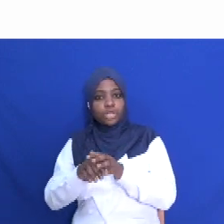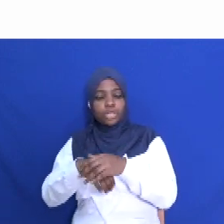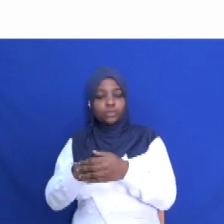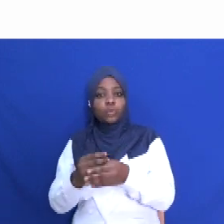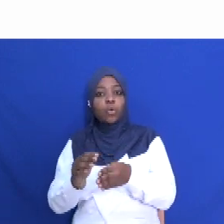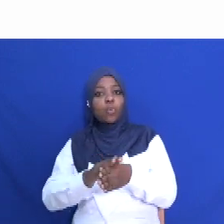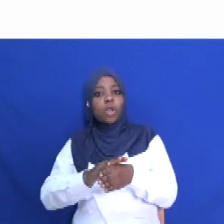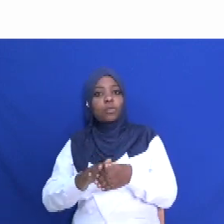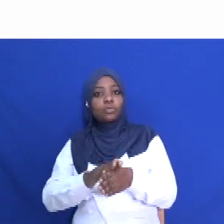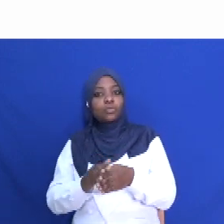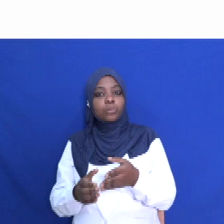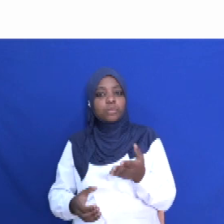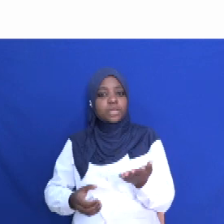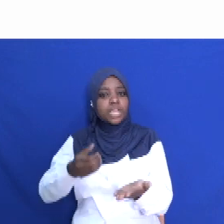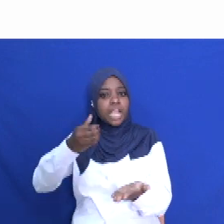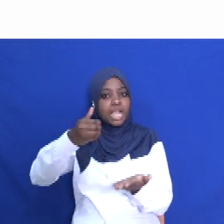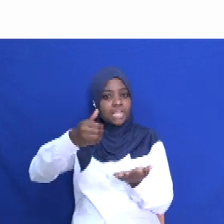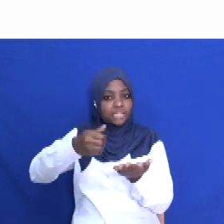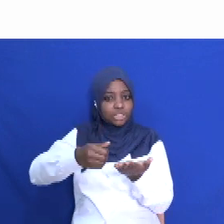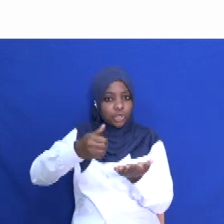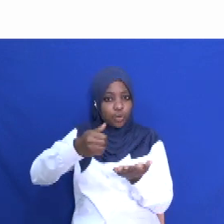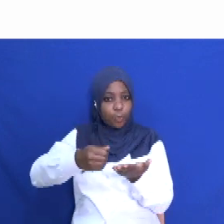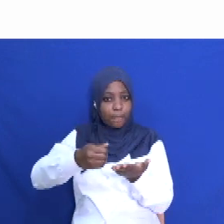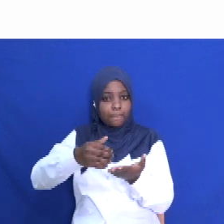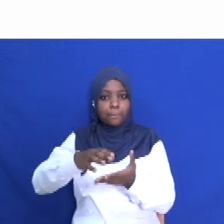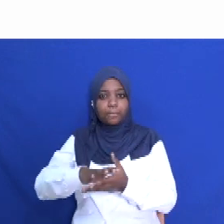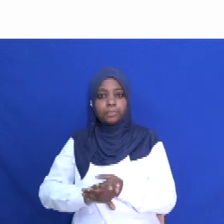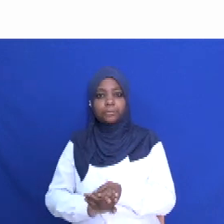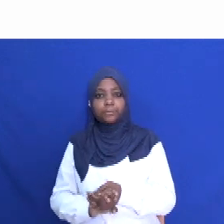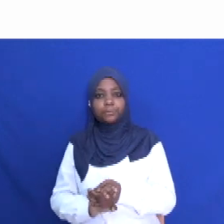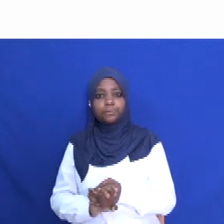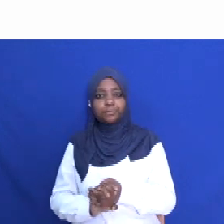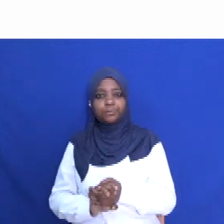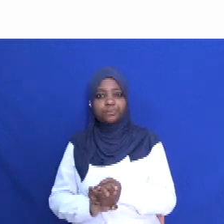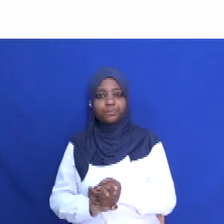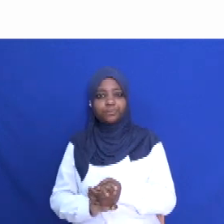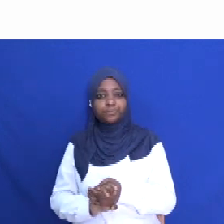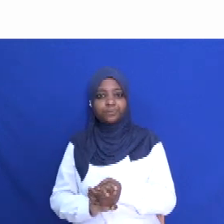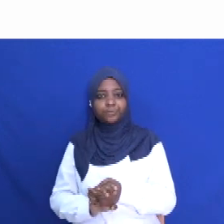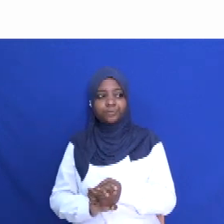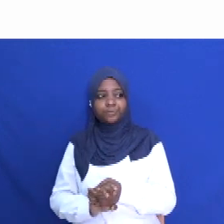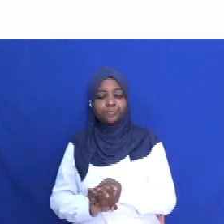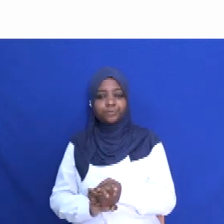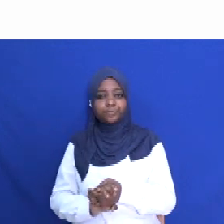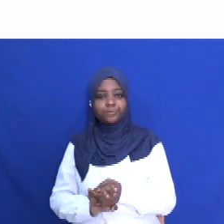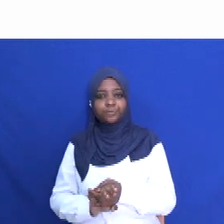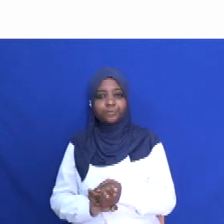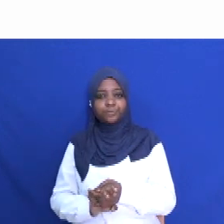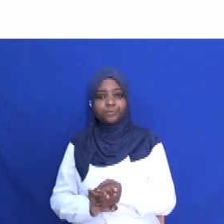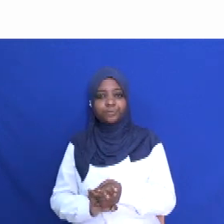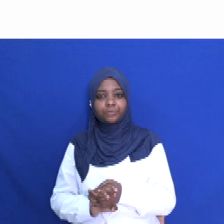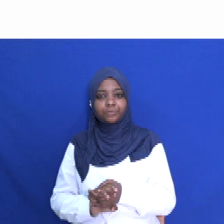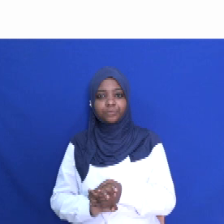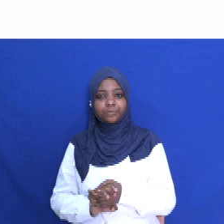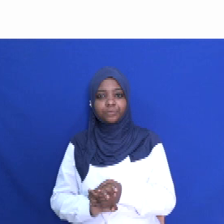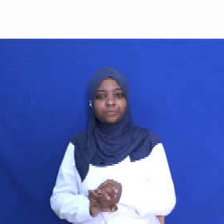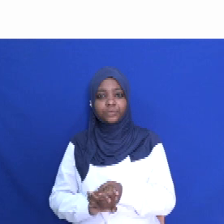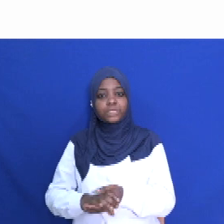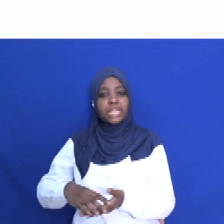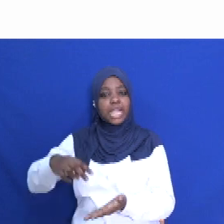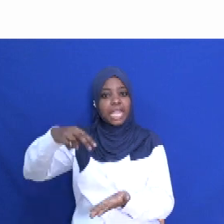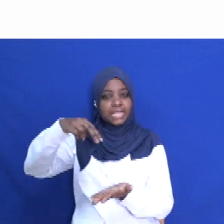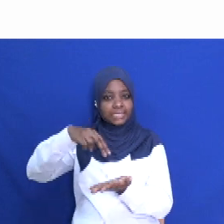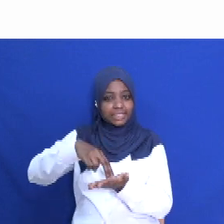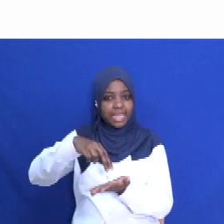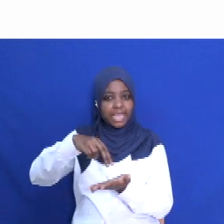this exercise. So let's praise ourselves. Okay, stand up please. Okay, stand up, yeah. All